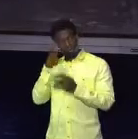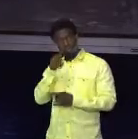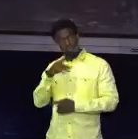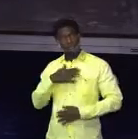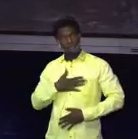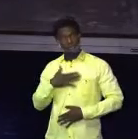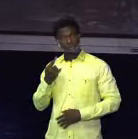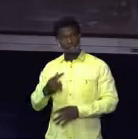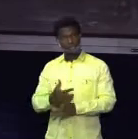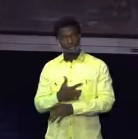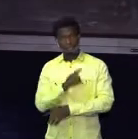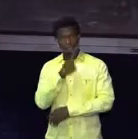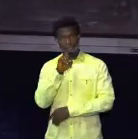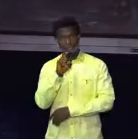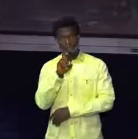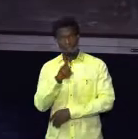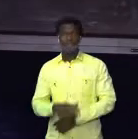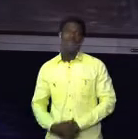I hope you enjoyed the lesson.